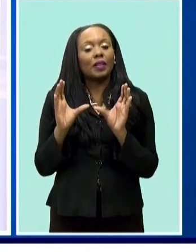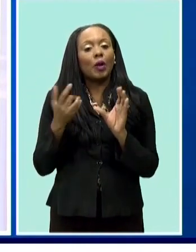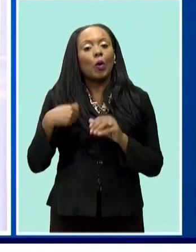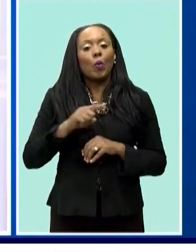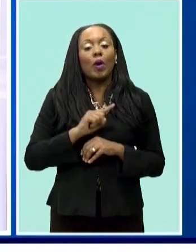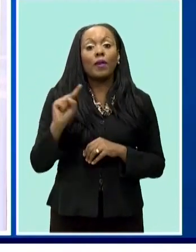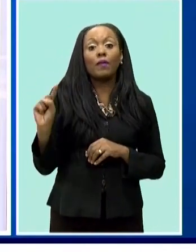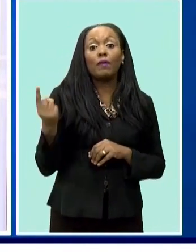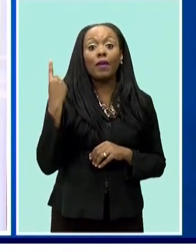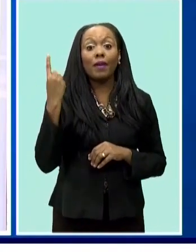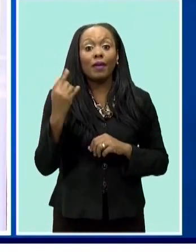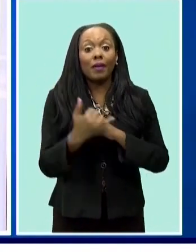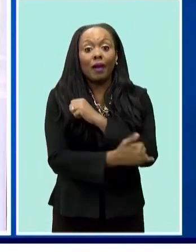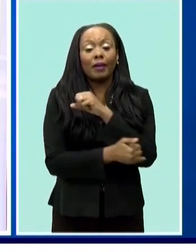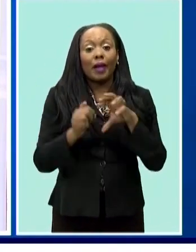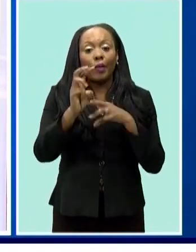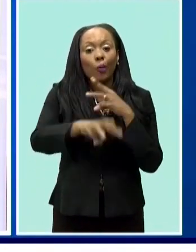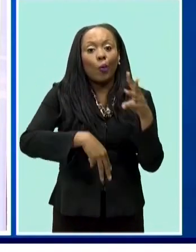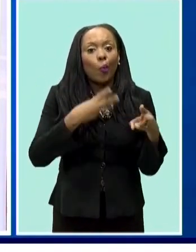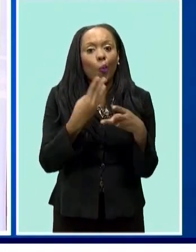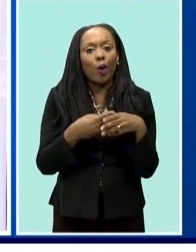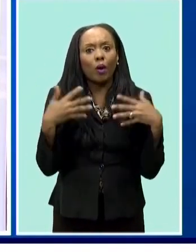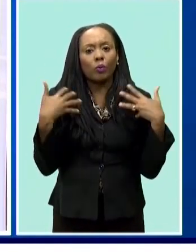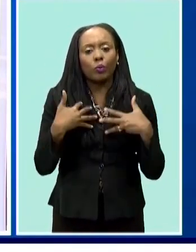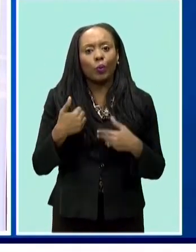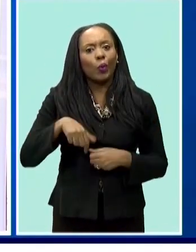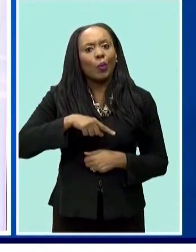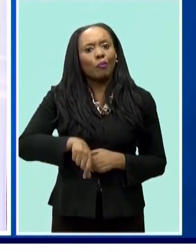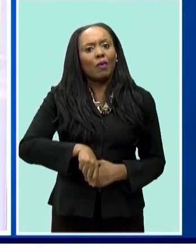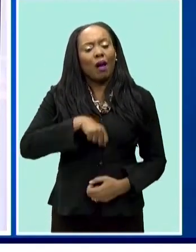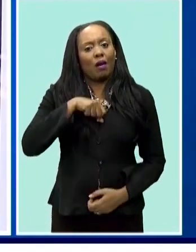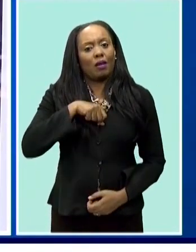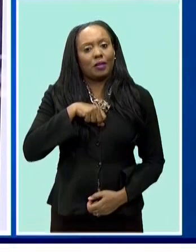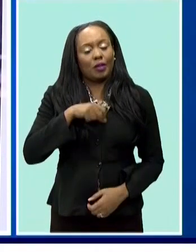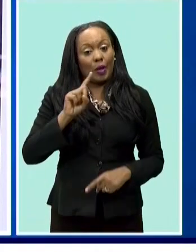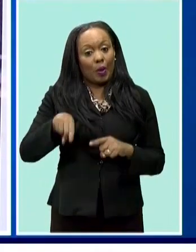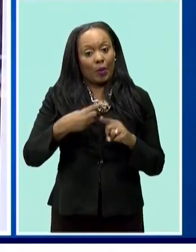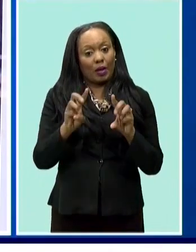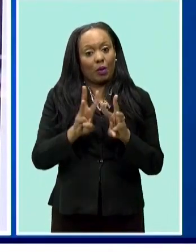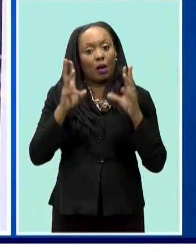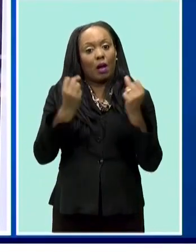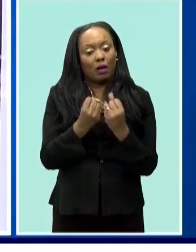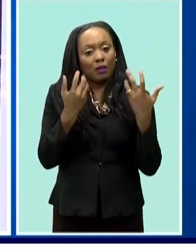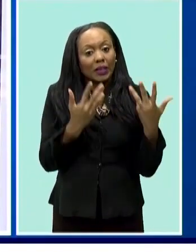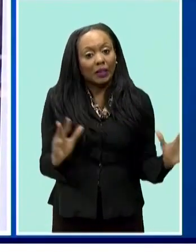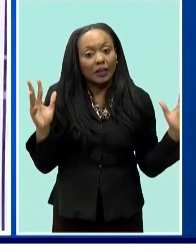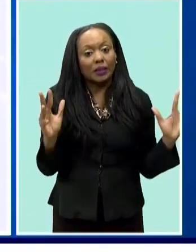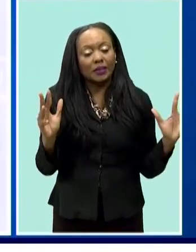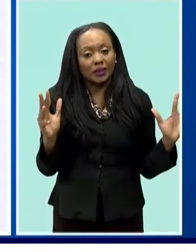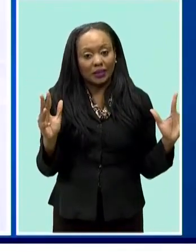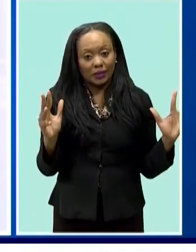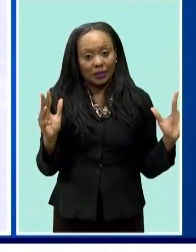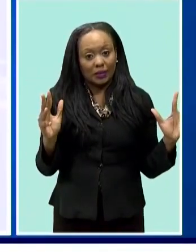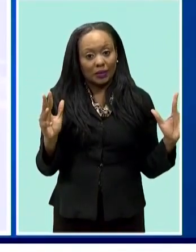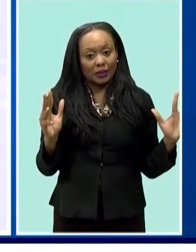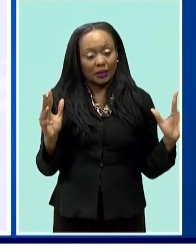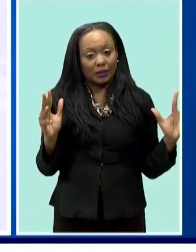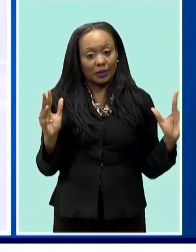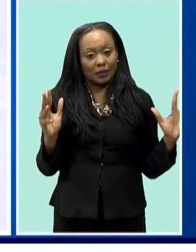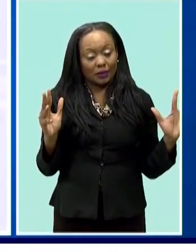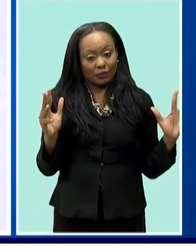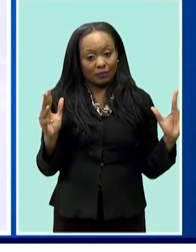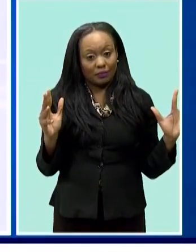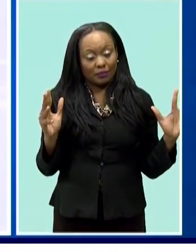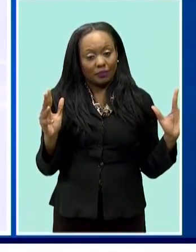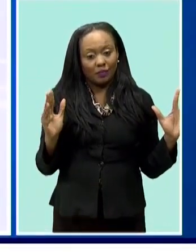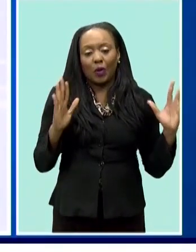the first country in the world to do so. So we're very proud of that. At the end of this workshop, we hope that we can